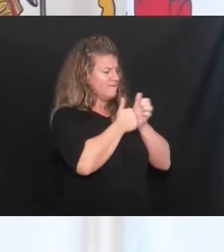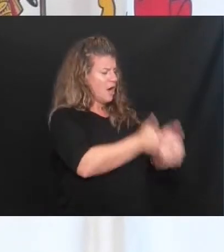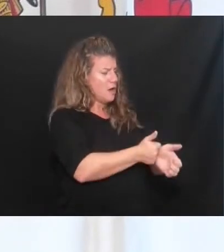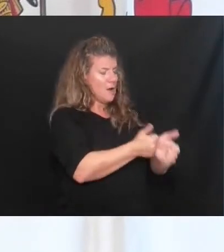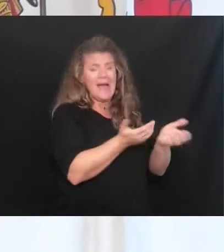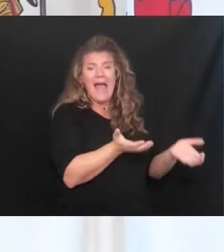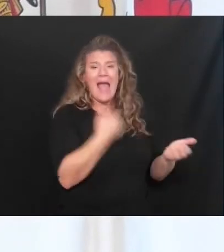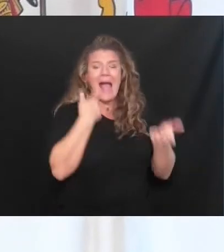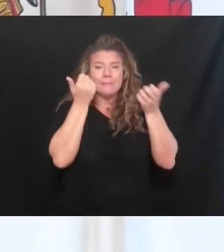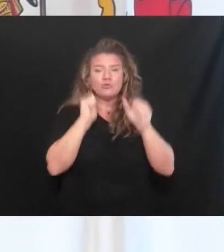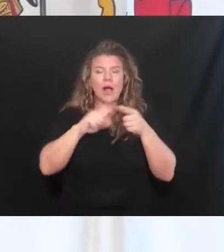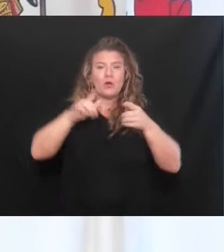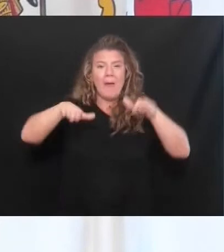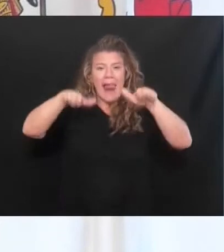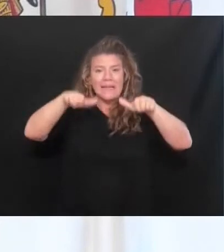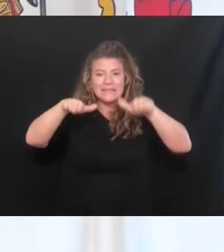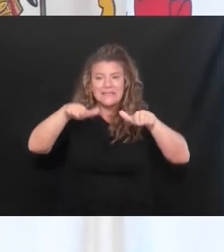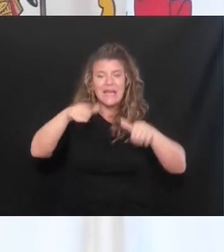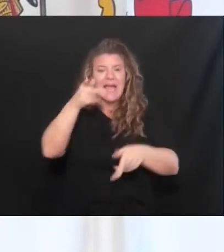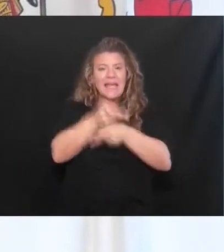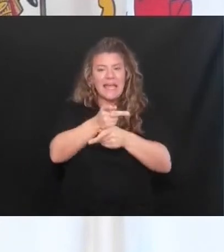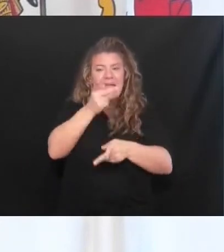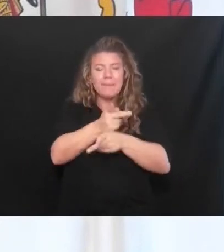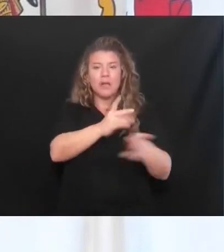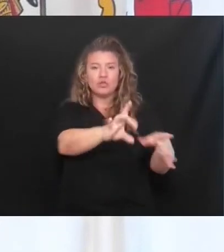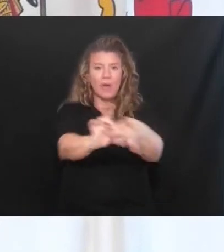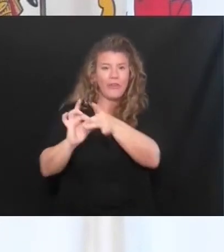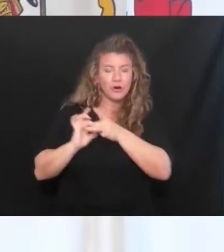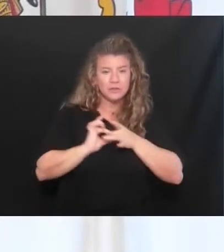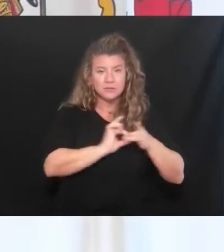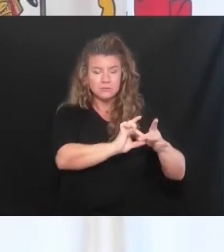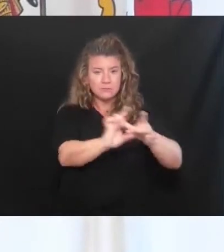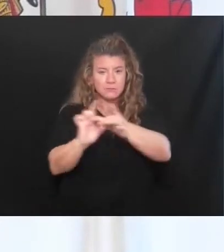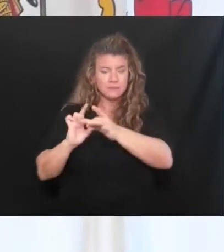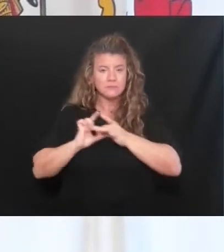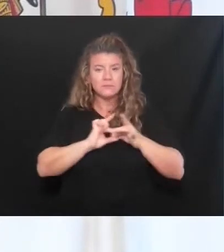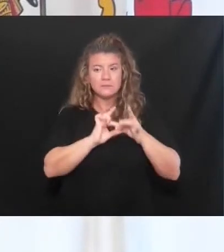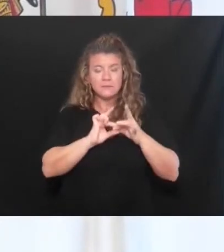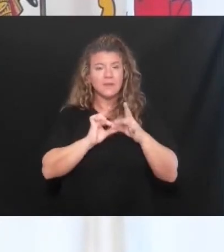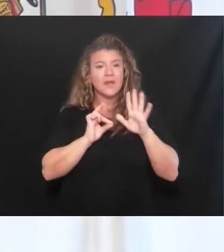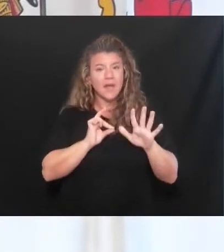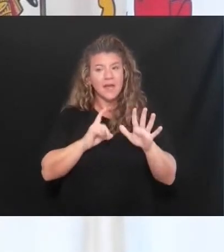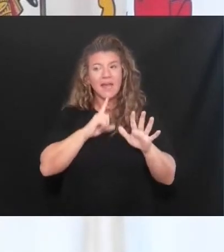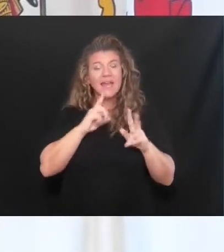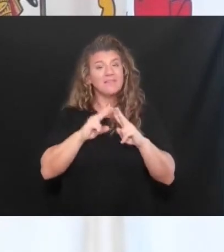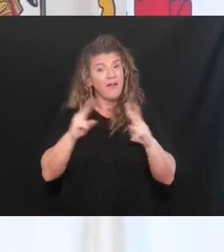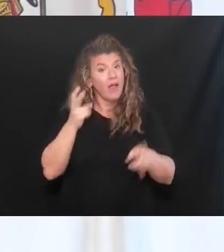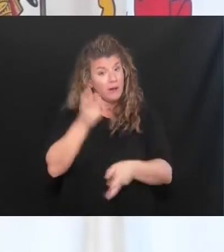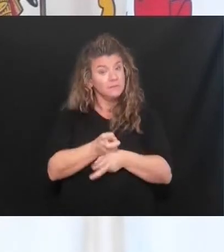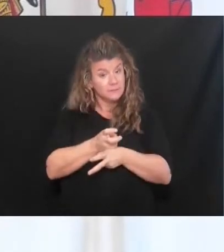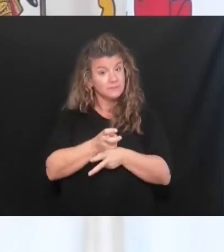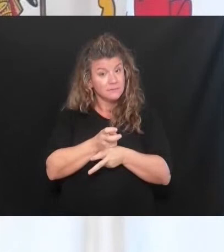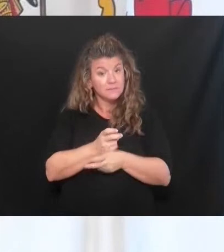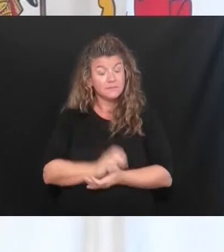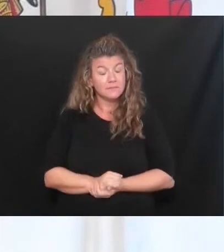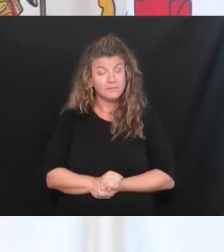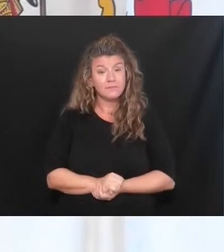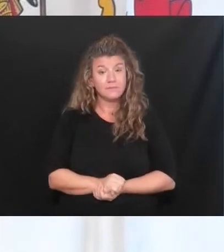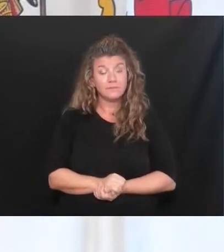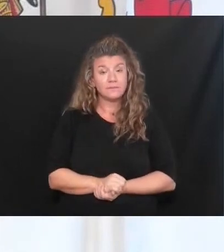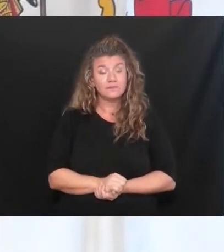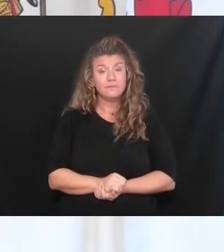to balance and keep us all together. It is very, very, very hard.